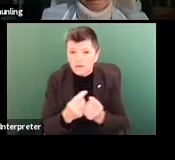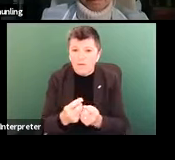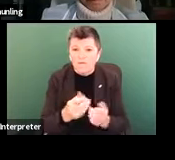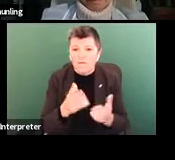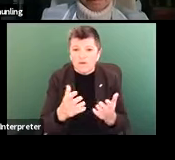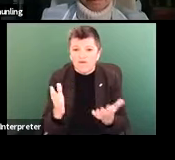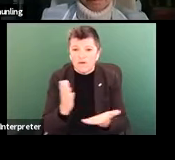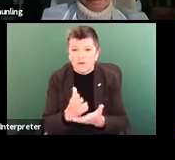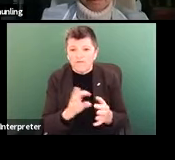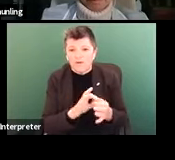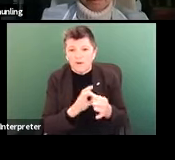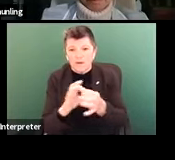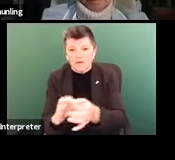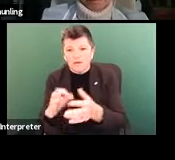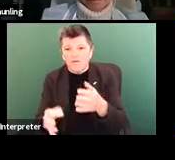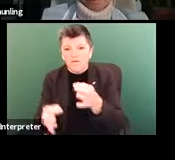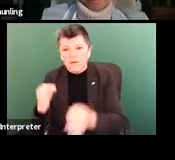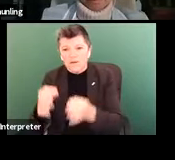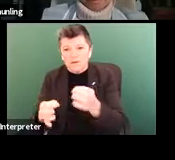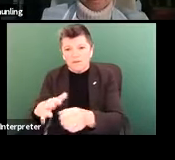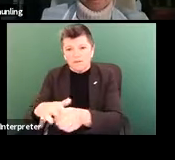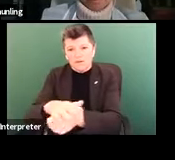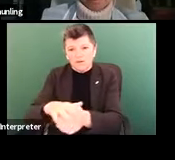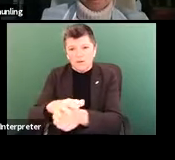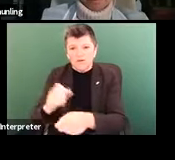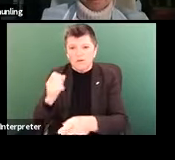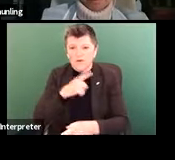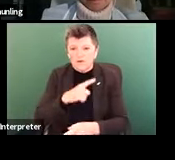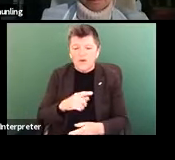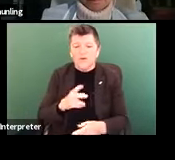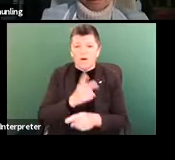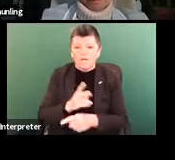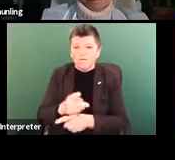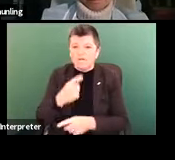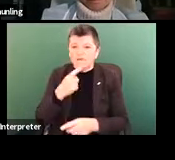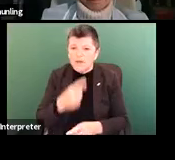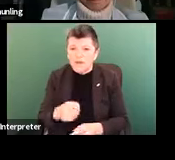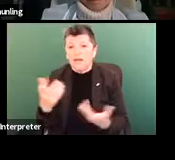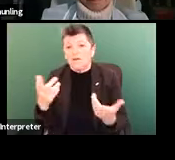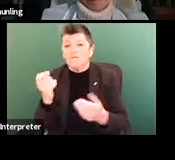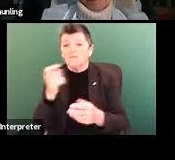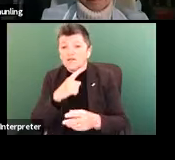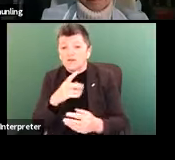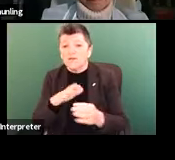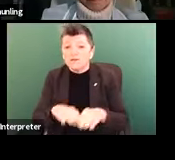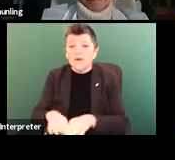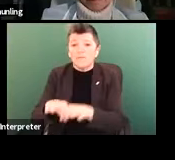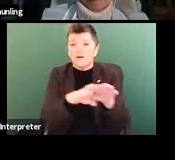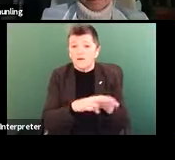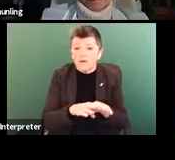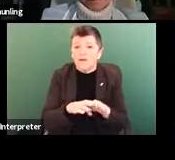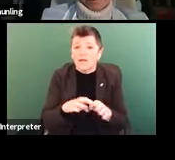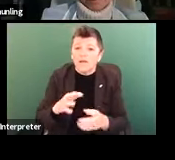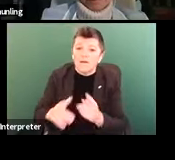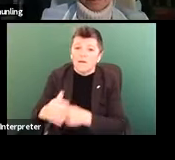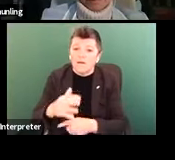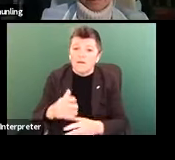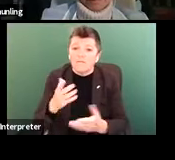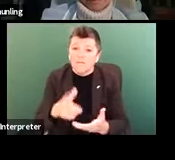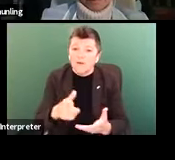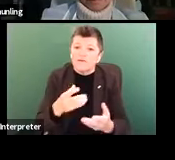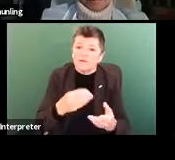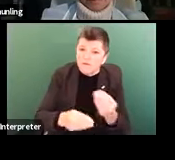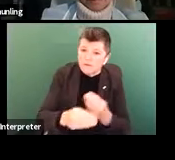to the political structure of Russia. So we often say that Russia is now a democratic society where your position is determined not only by economic assets, but